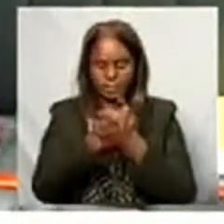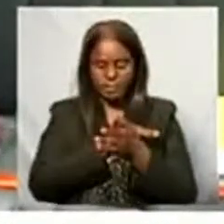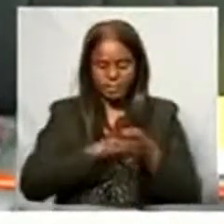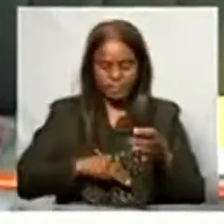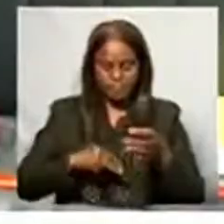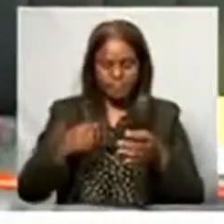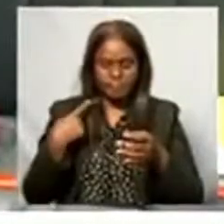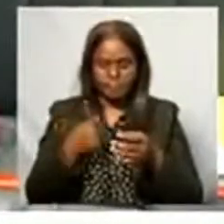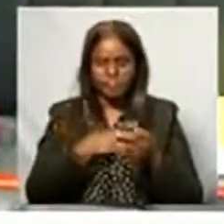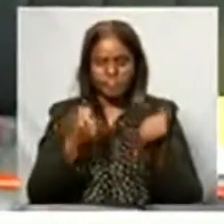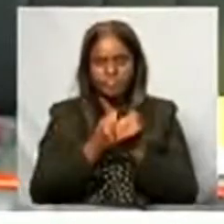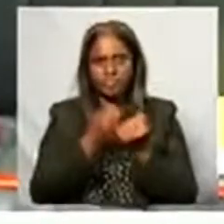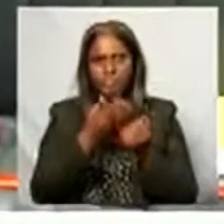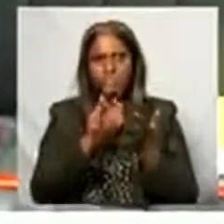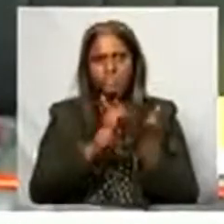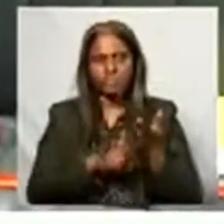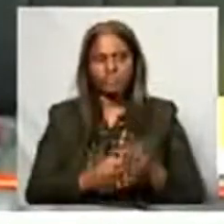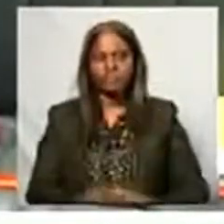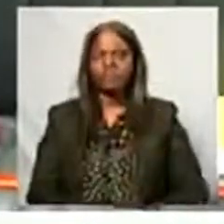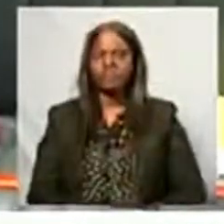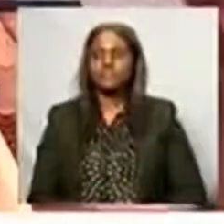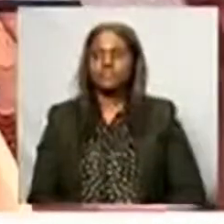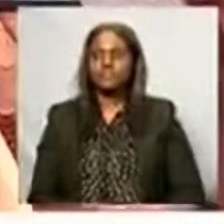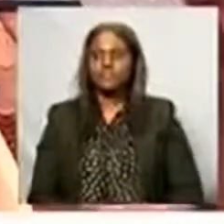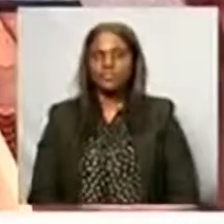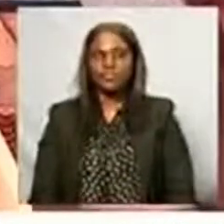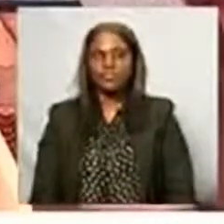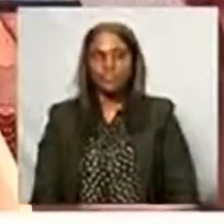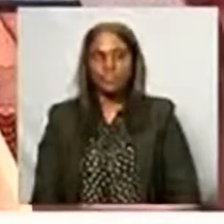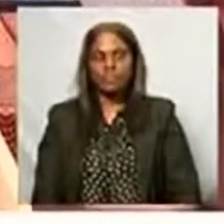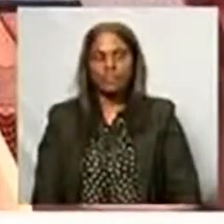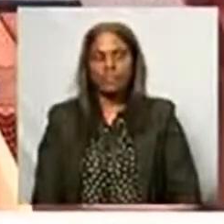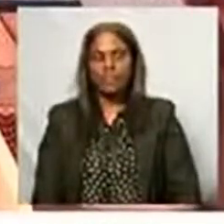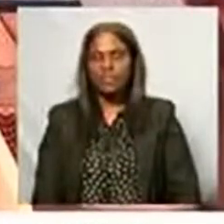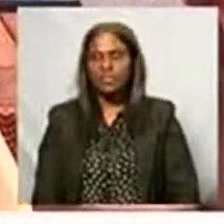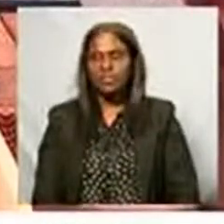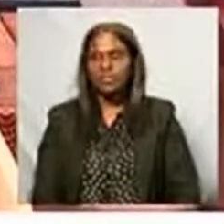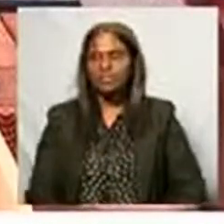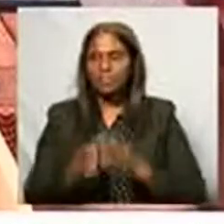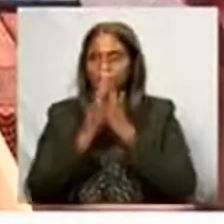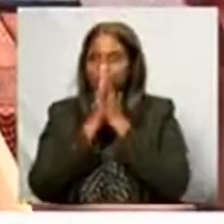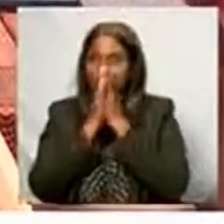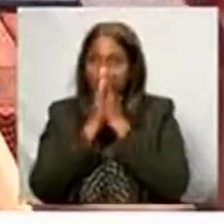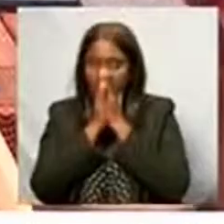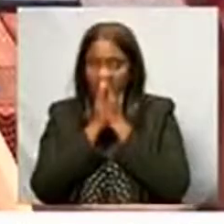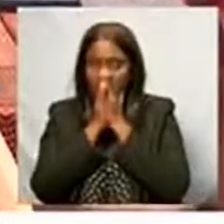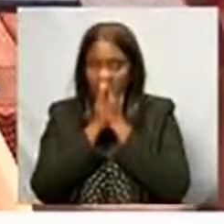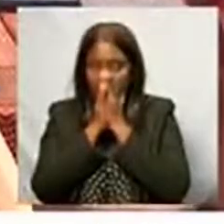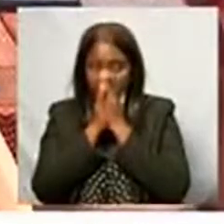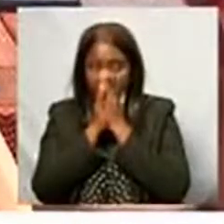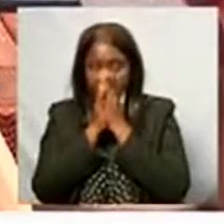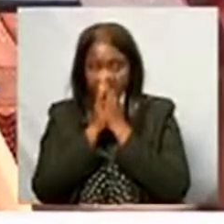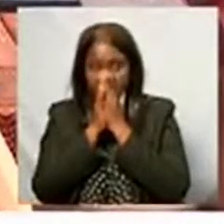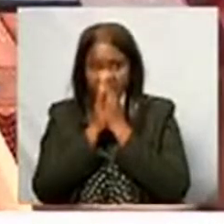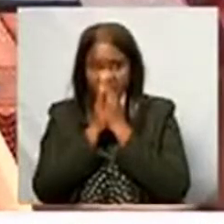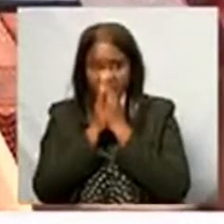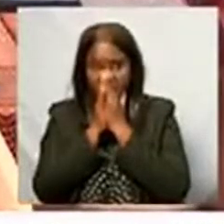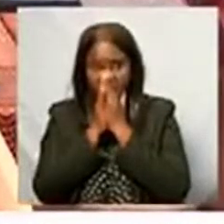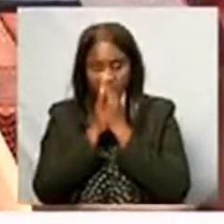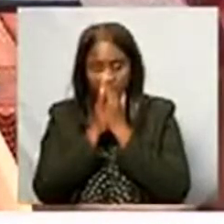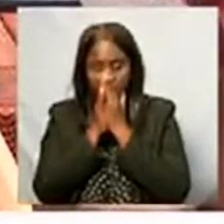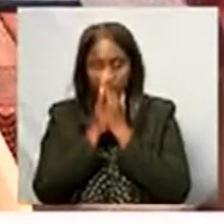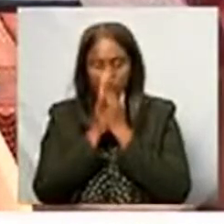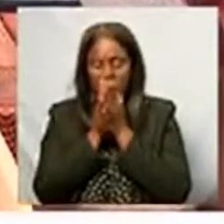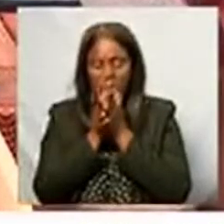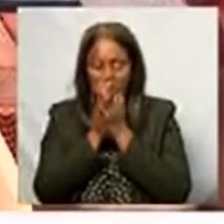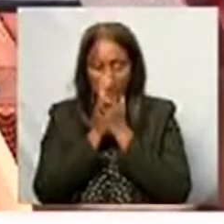support this report. I submit. Thank you. I put the question.